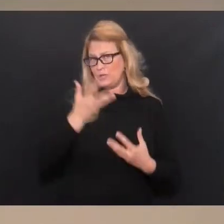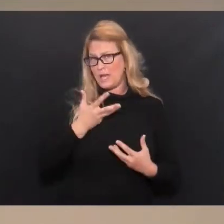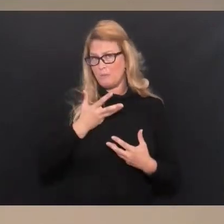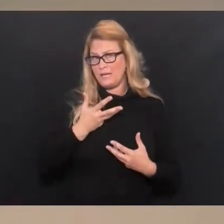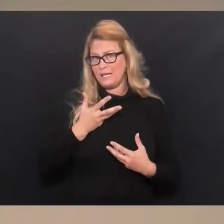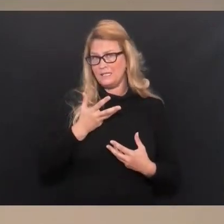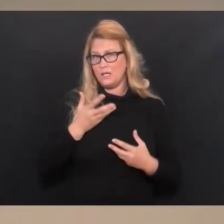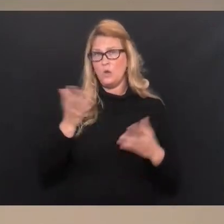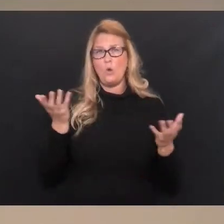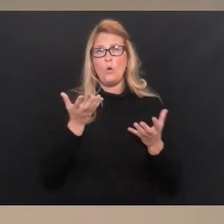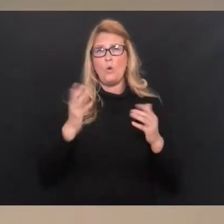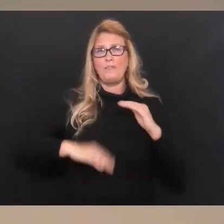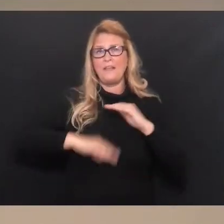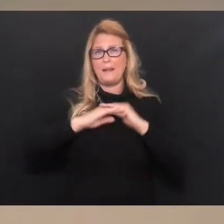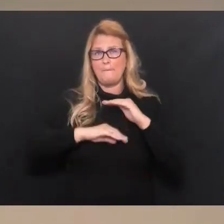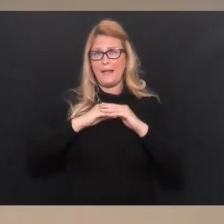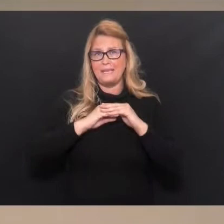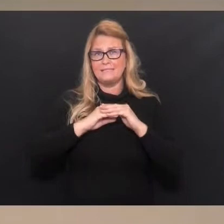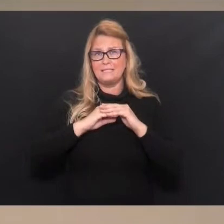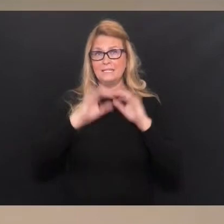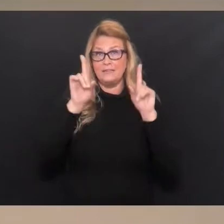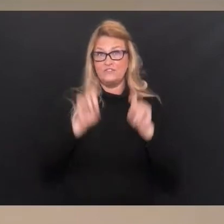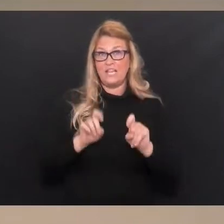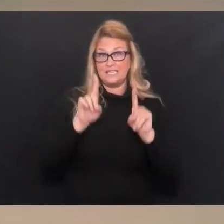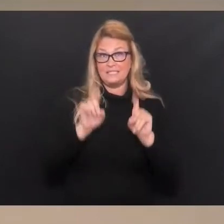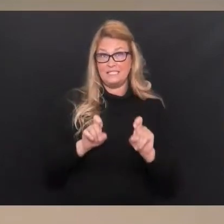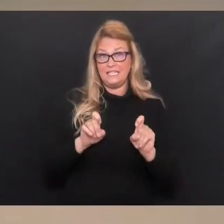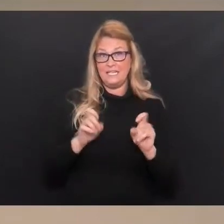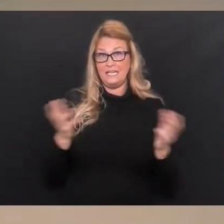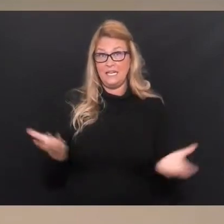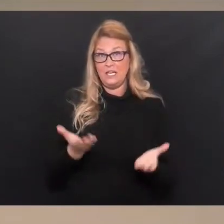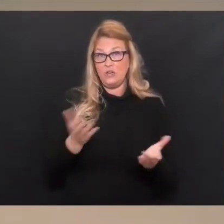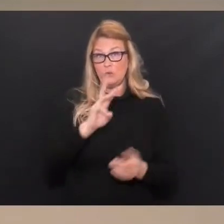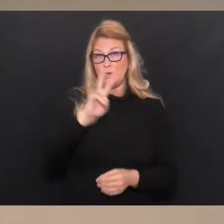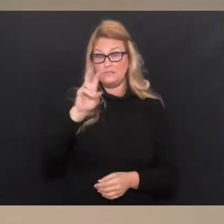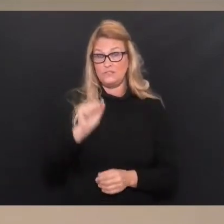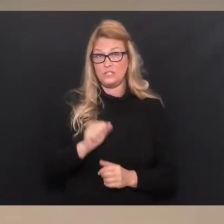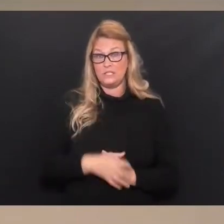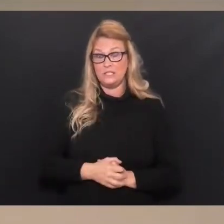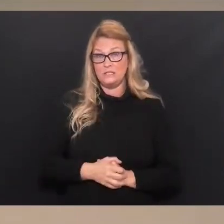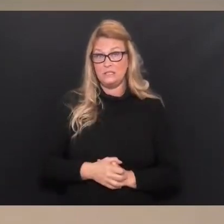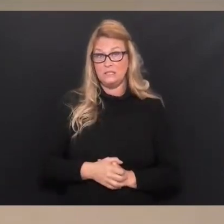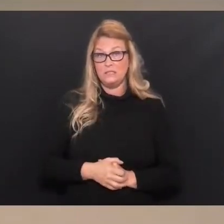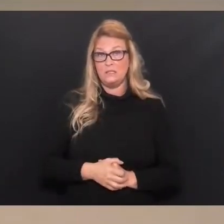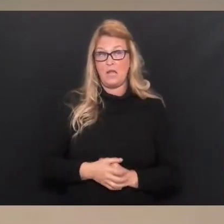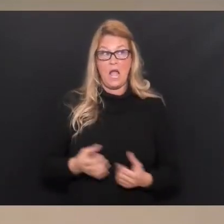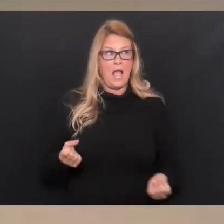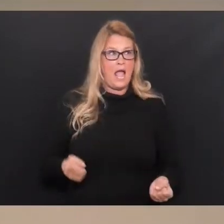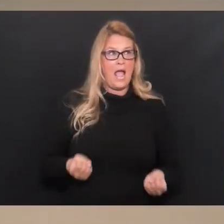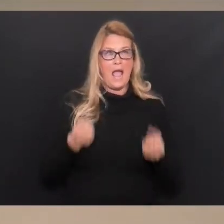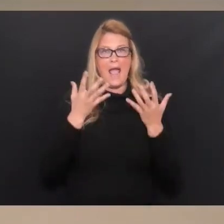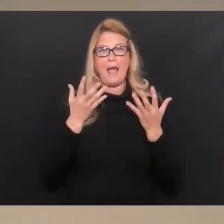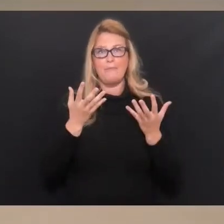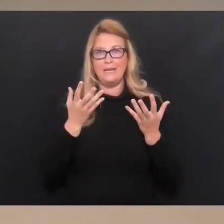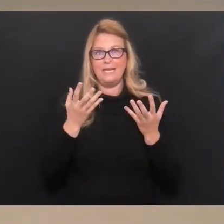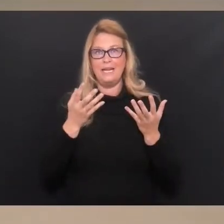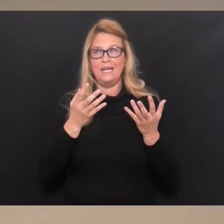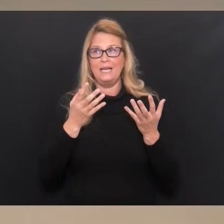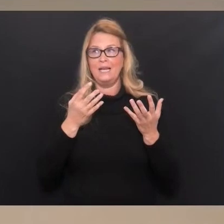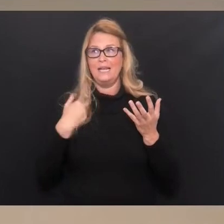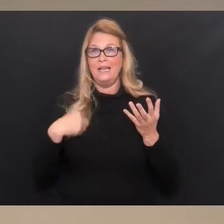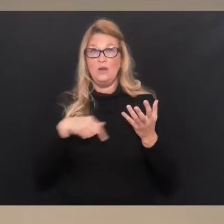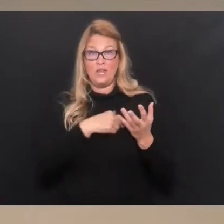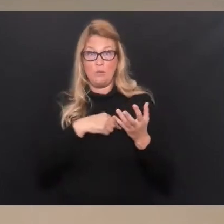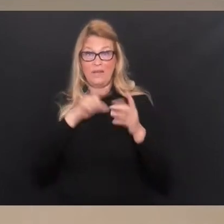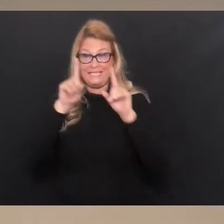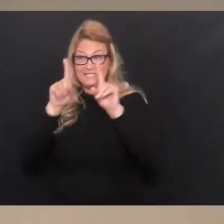our capacity for variant testing in West Virginia? How many samples are we able to test,